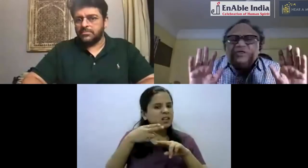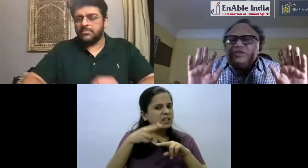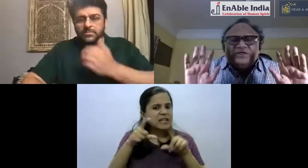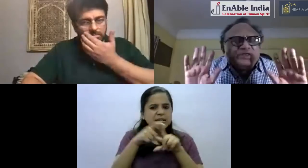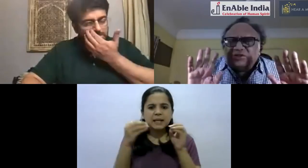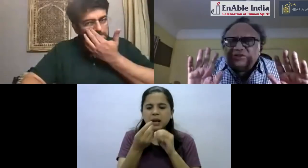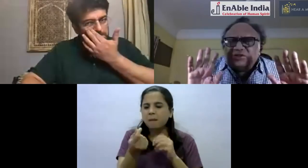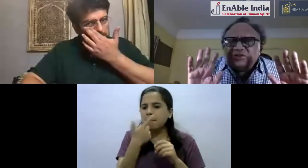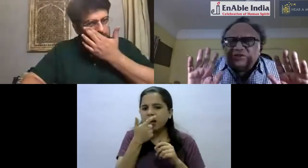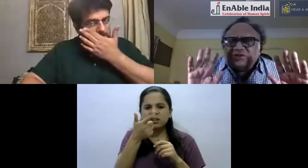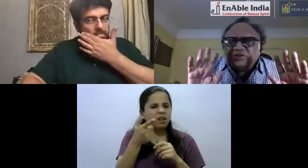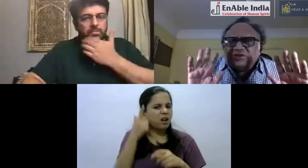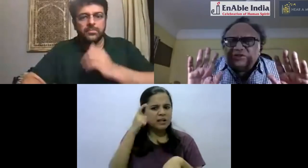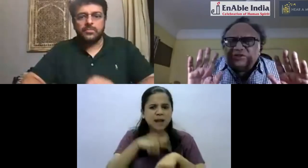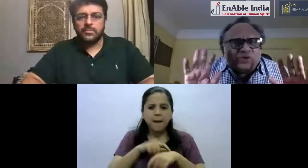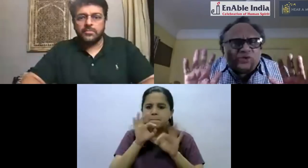So